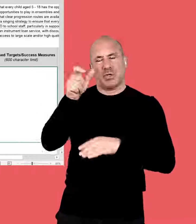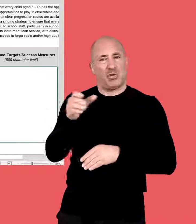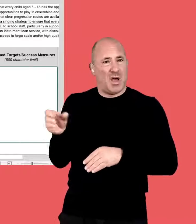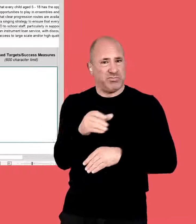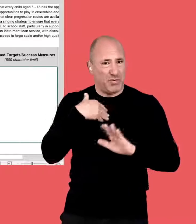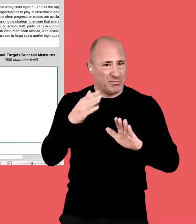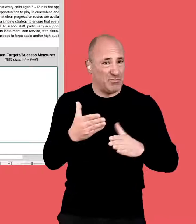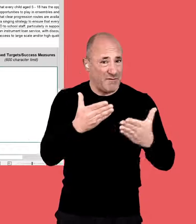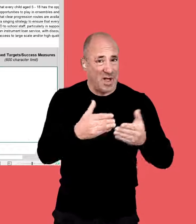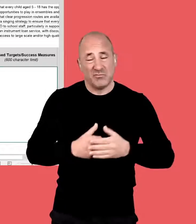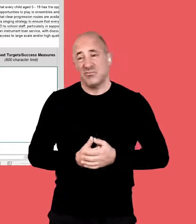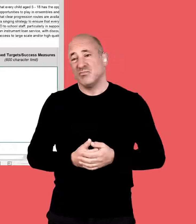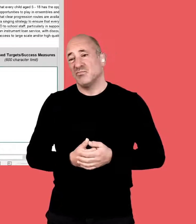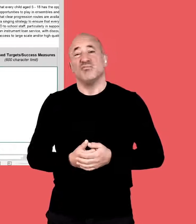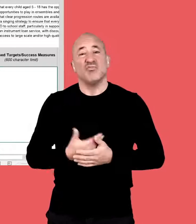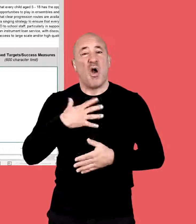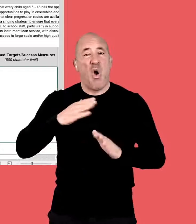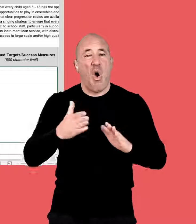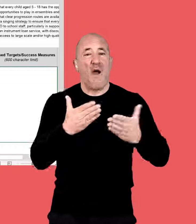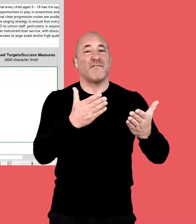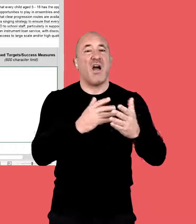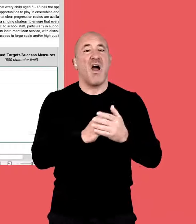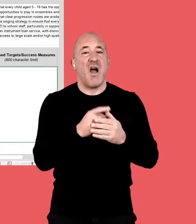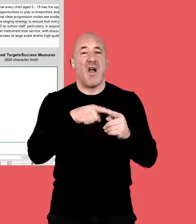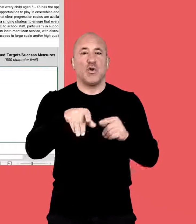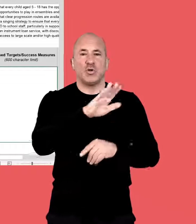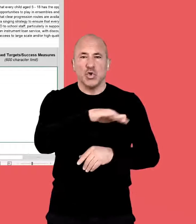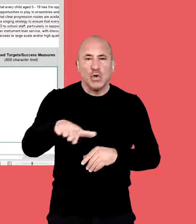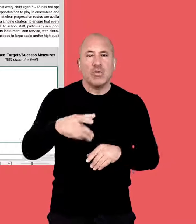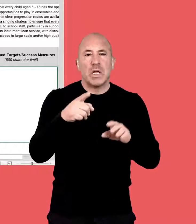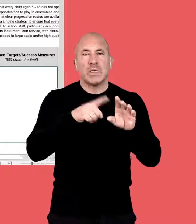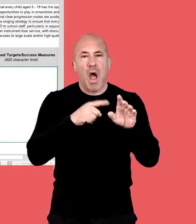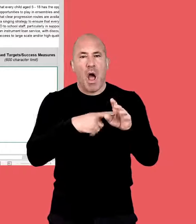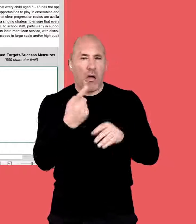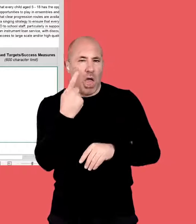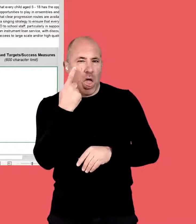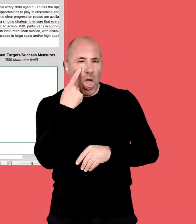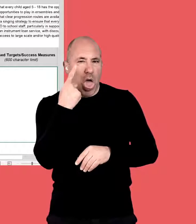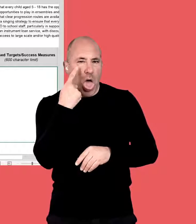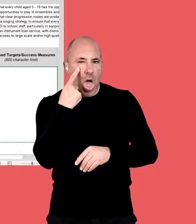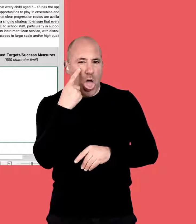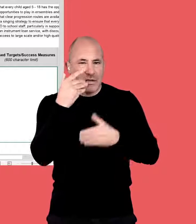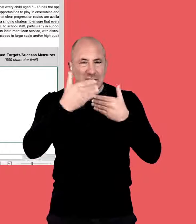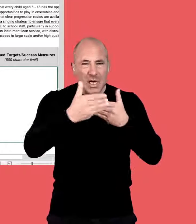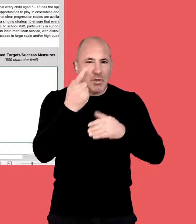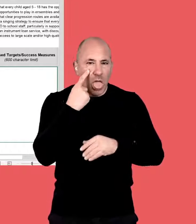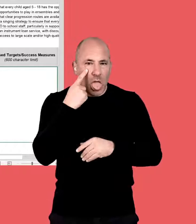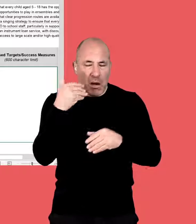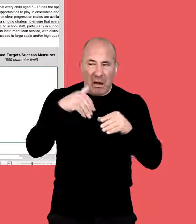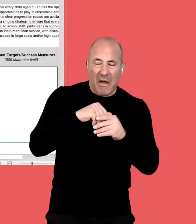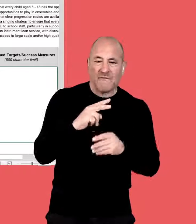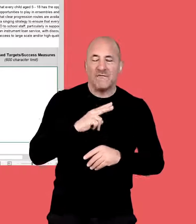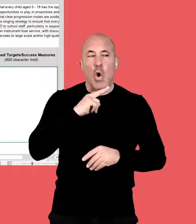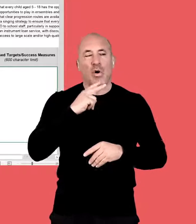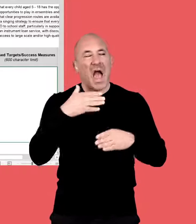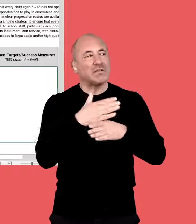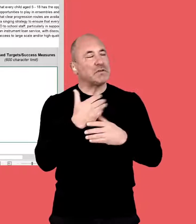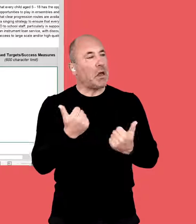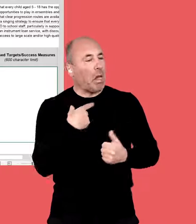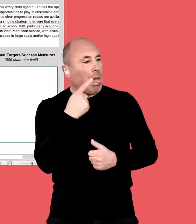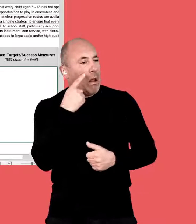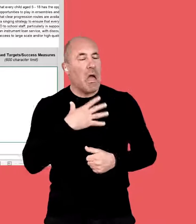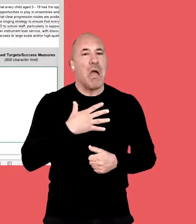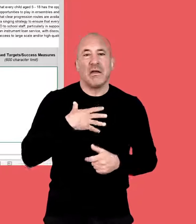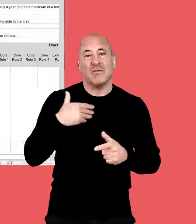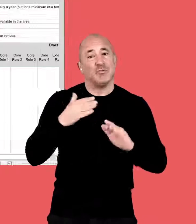practitioner. And we'd also like to offer taster sessions to encourage children and young people's participation in vocal